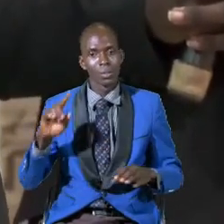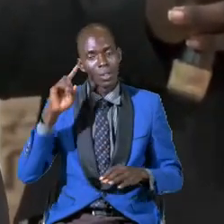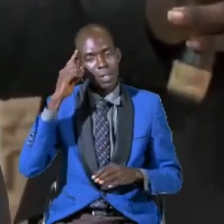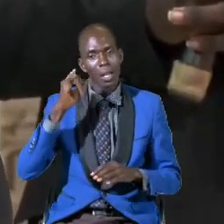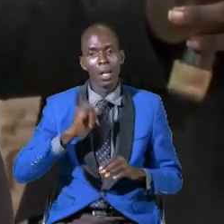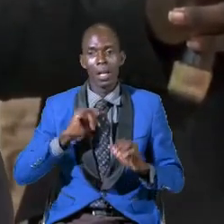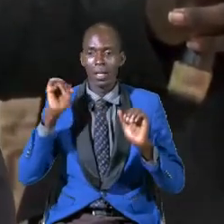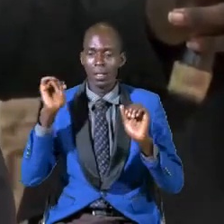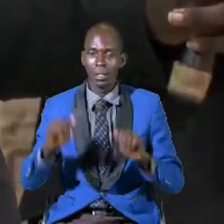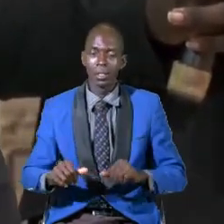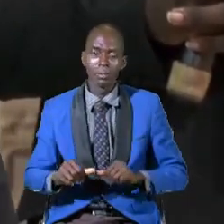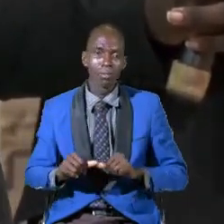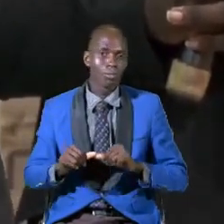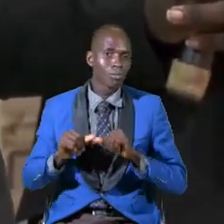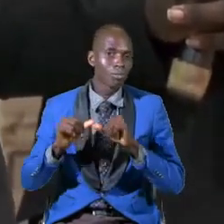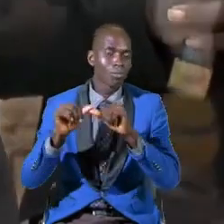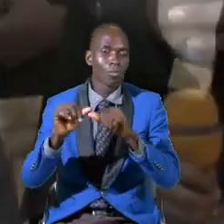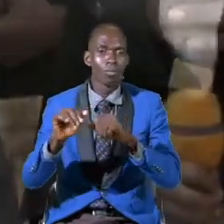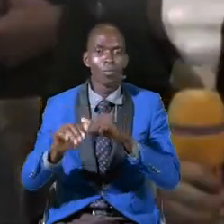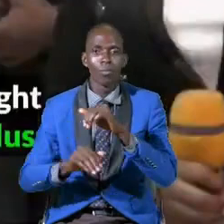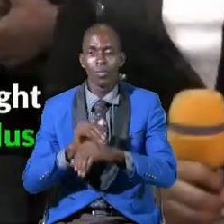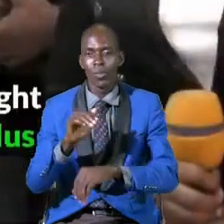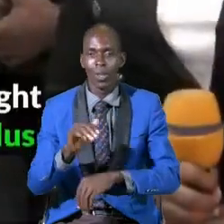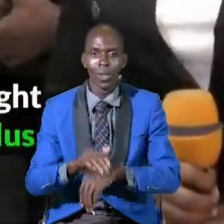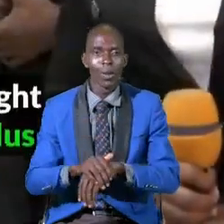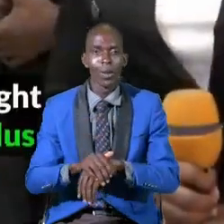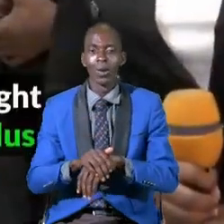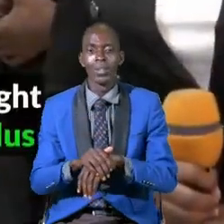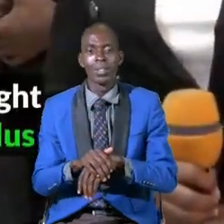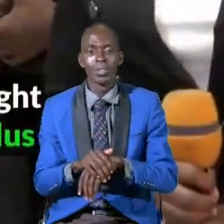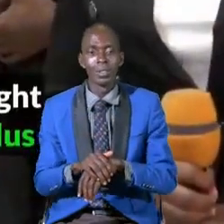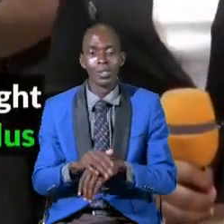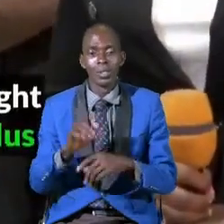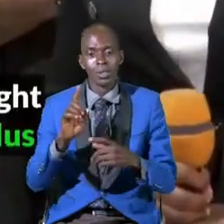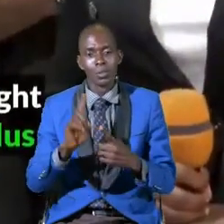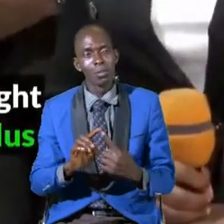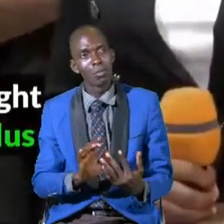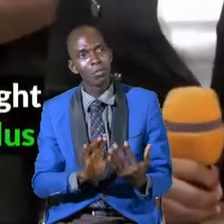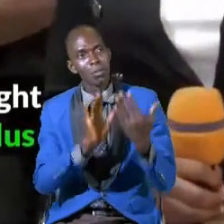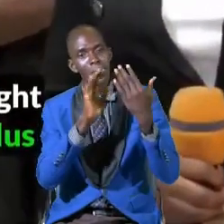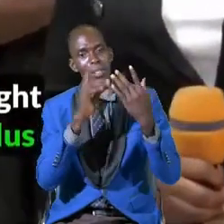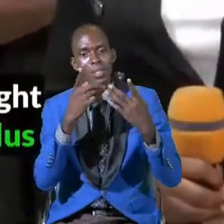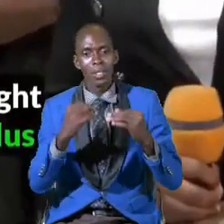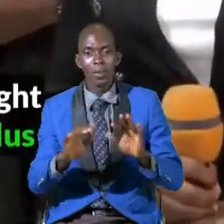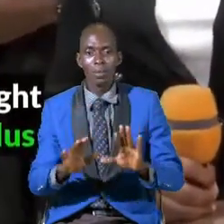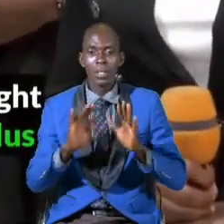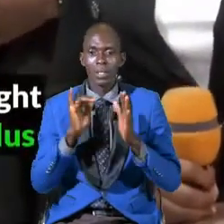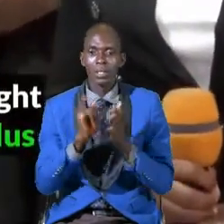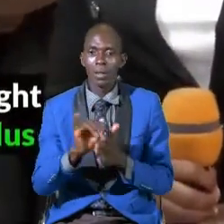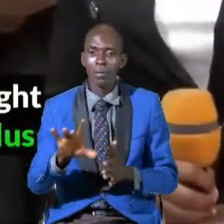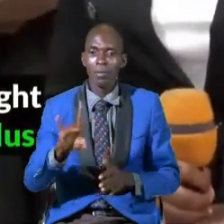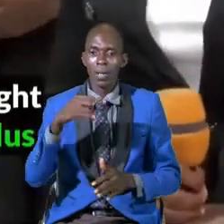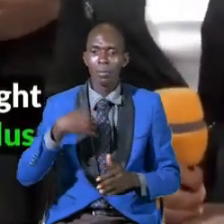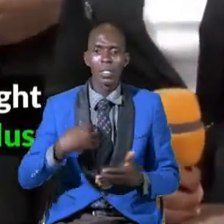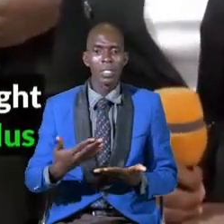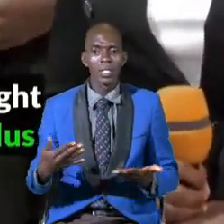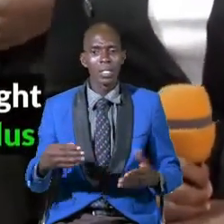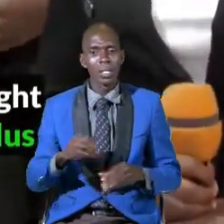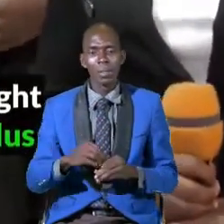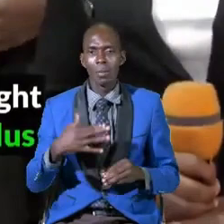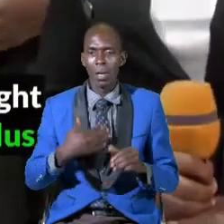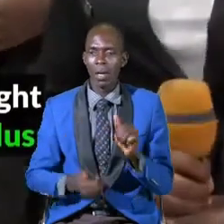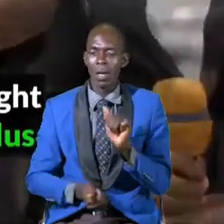can press on. To face the fear that finds me here in my